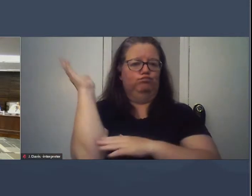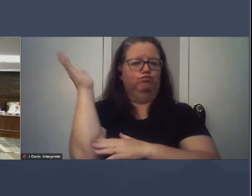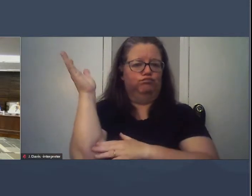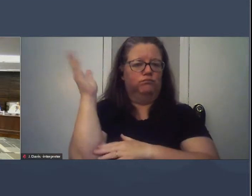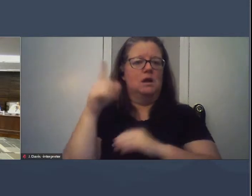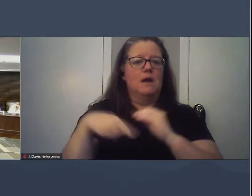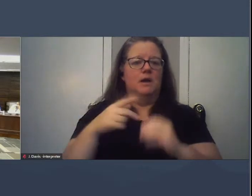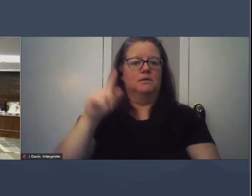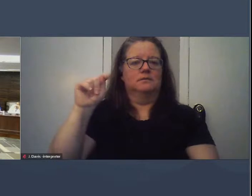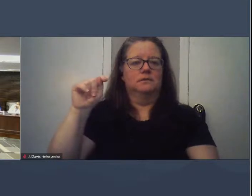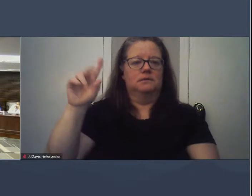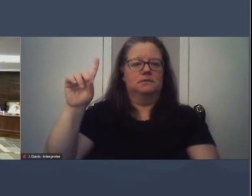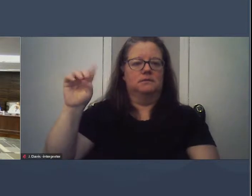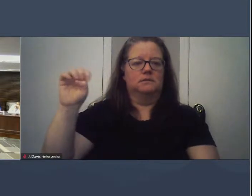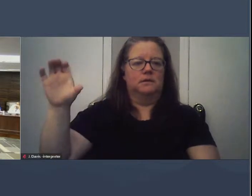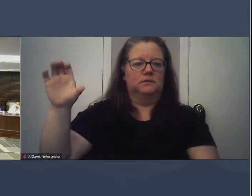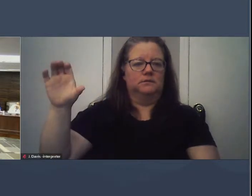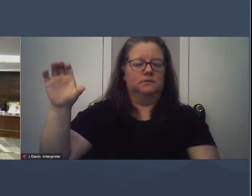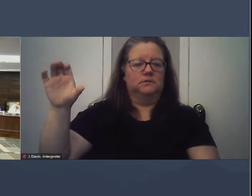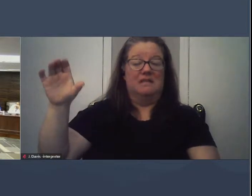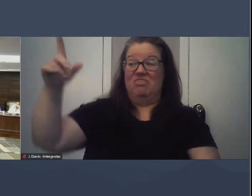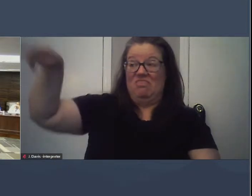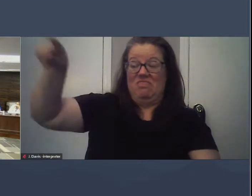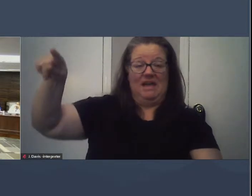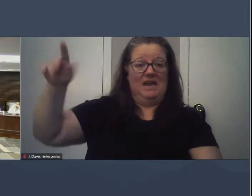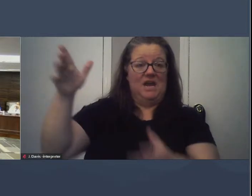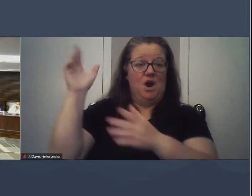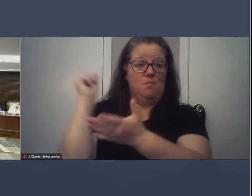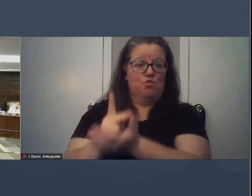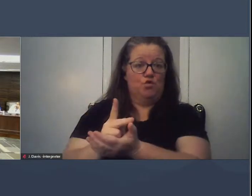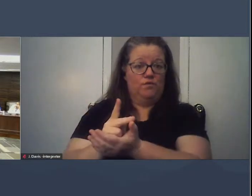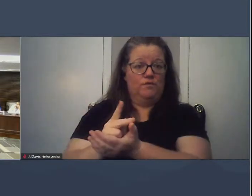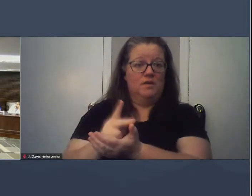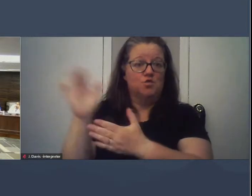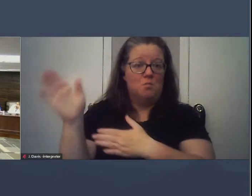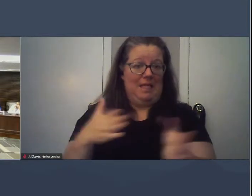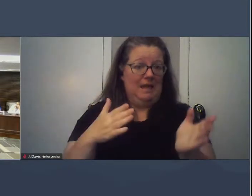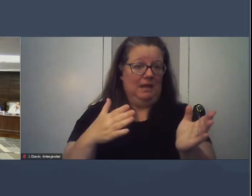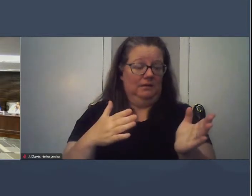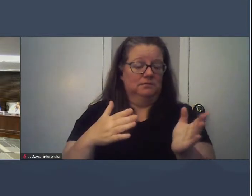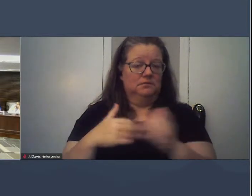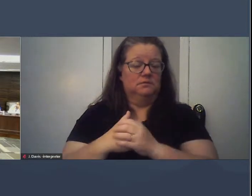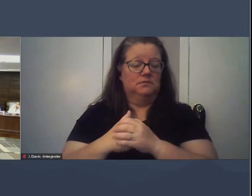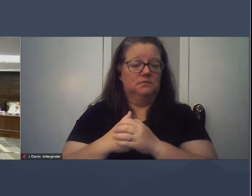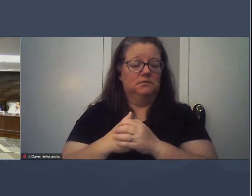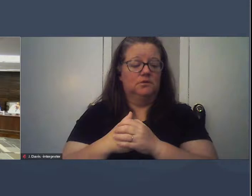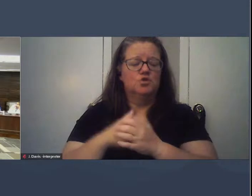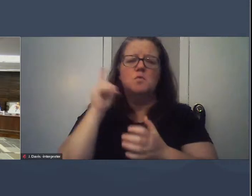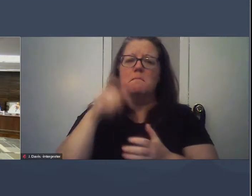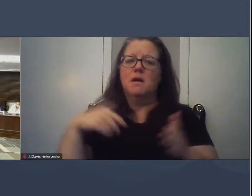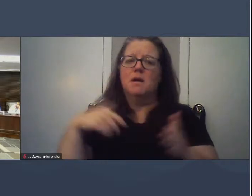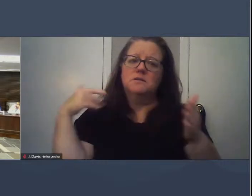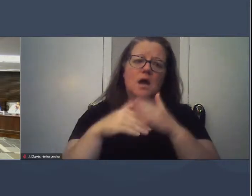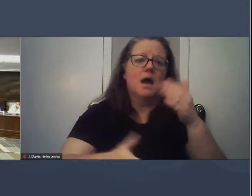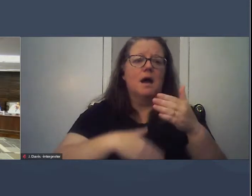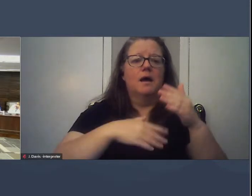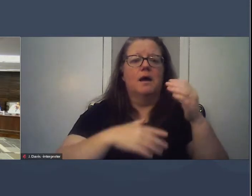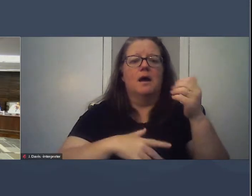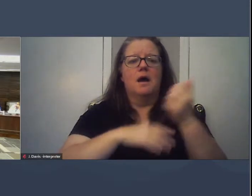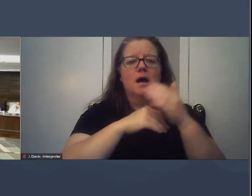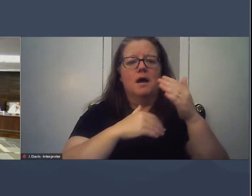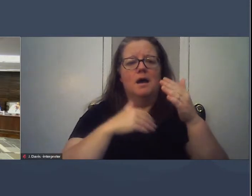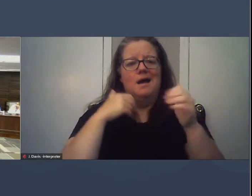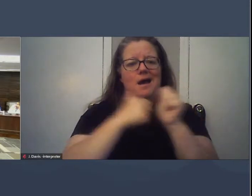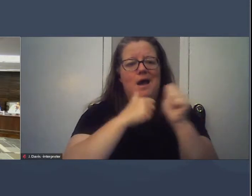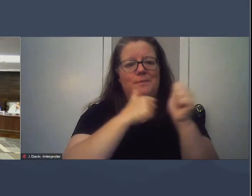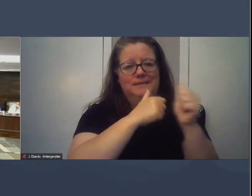with TDEC. I mean, they approve your wellhead plan. You have to update your plan every 3 years, I understand,